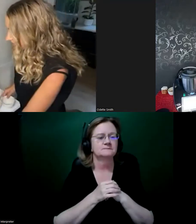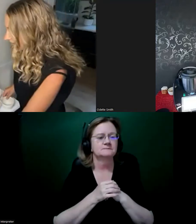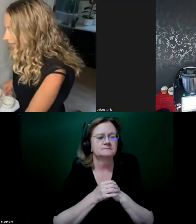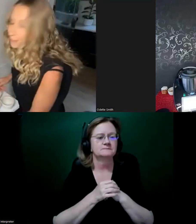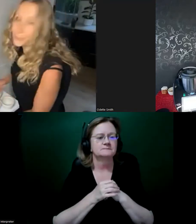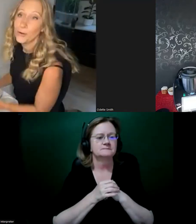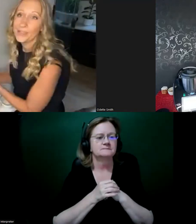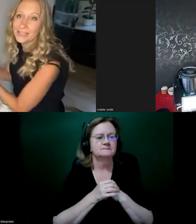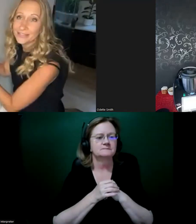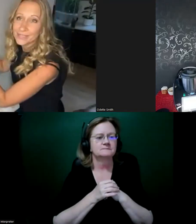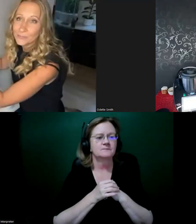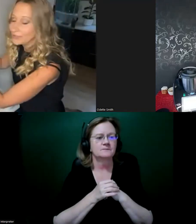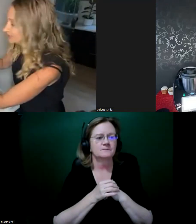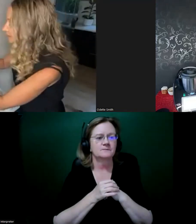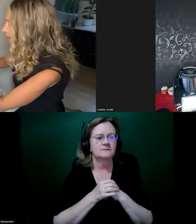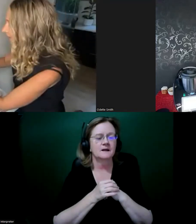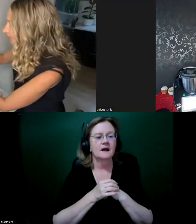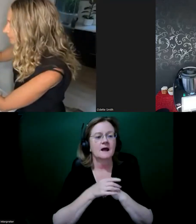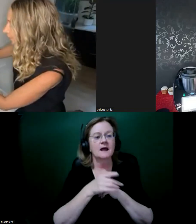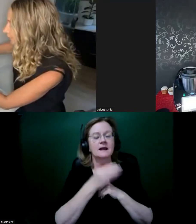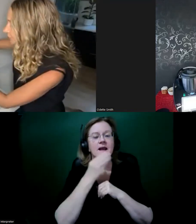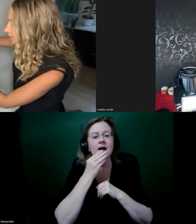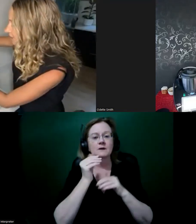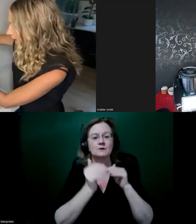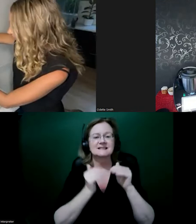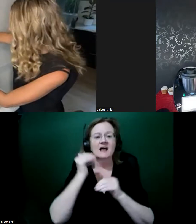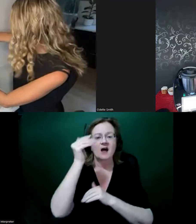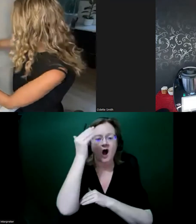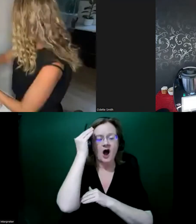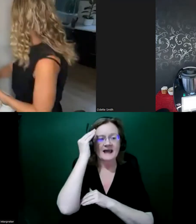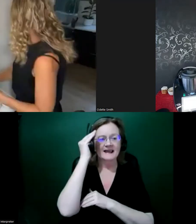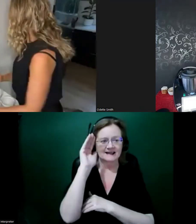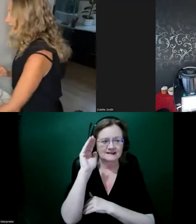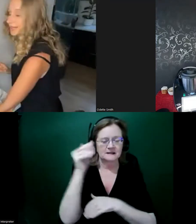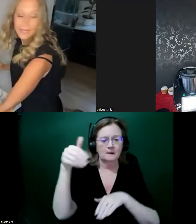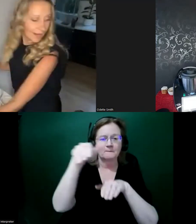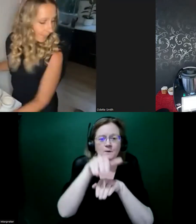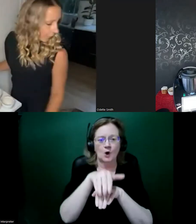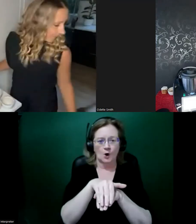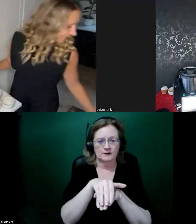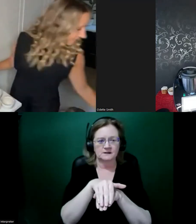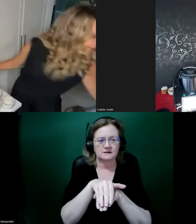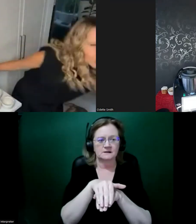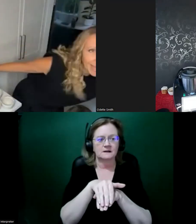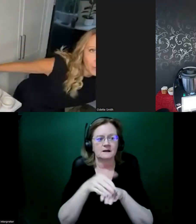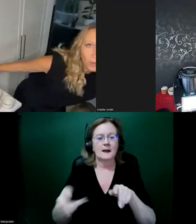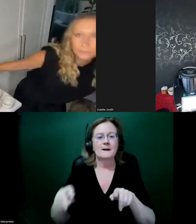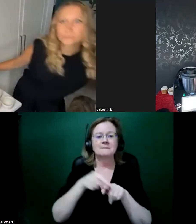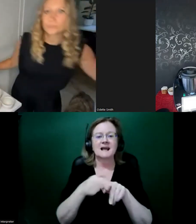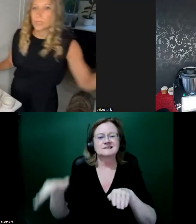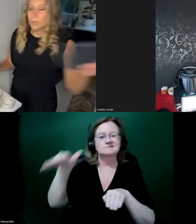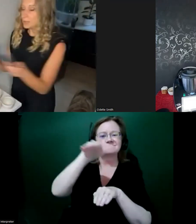And now what we're going to do is we're using the high heat mode. I put my lid on and then I put my splash guard